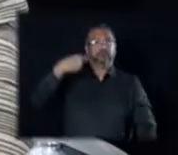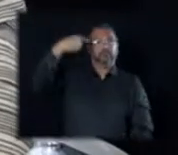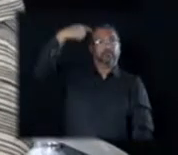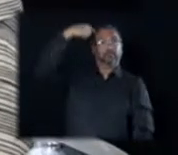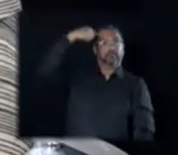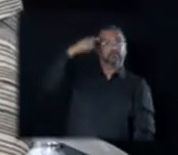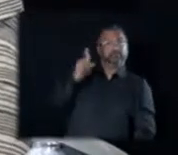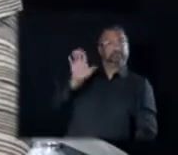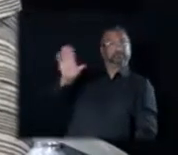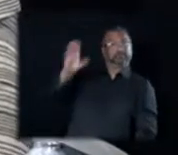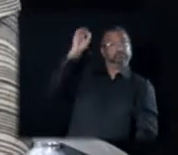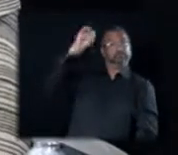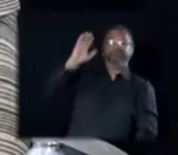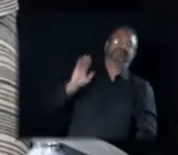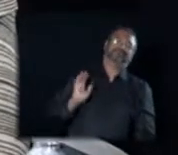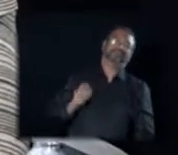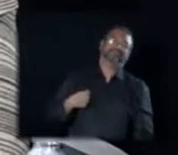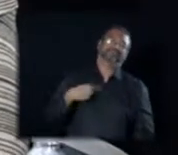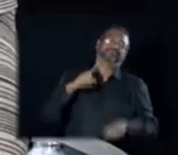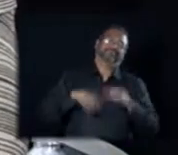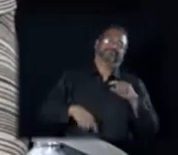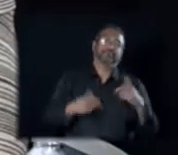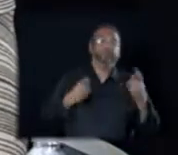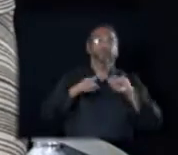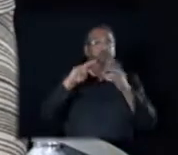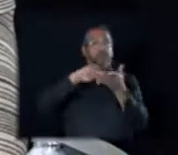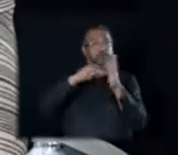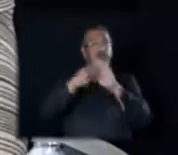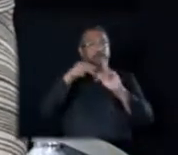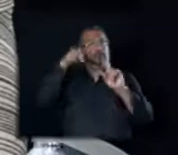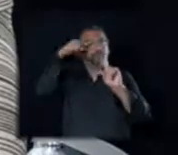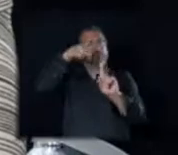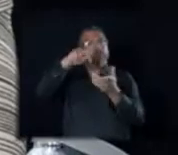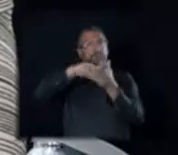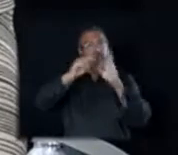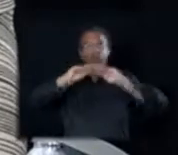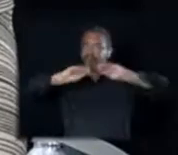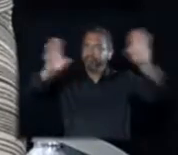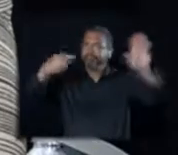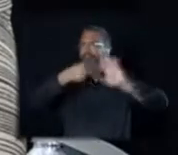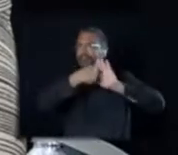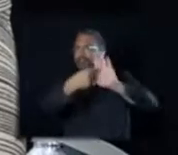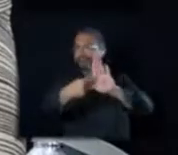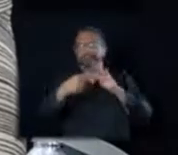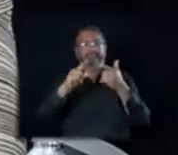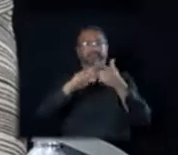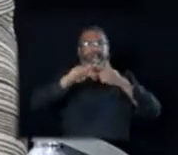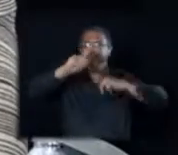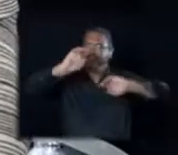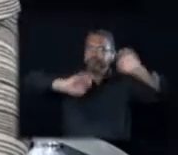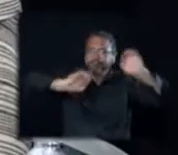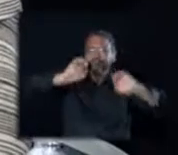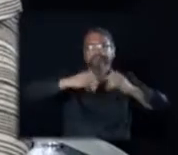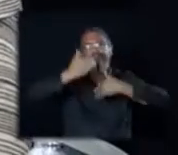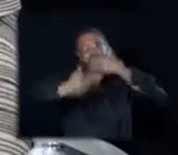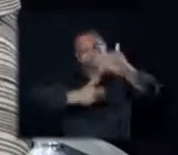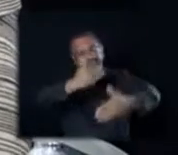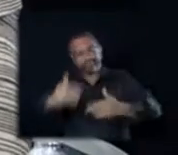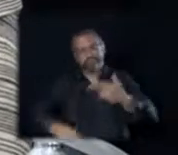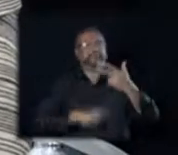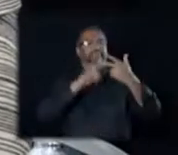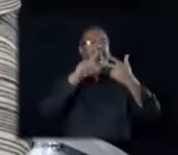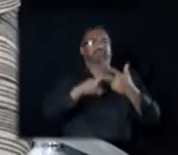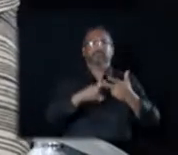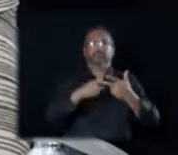of what the Treasury thinks. What I can tell you is that we are focused on transparency, we are focused on the analysis, and